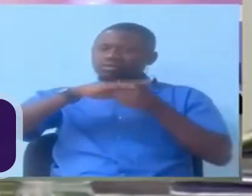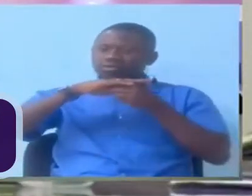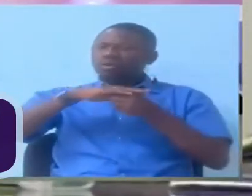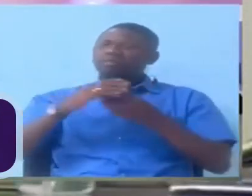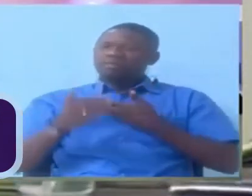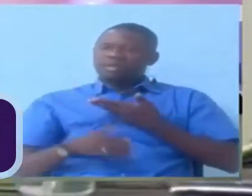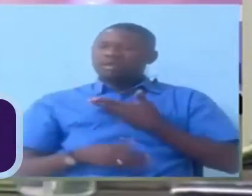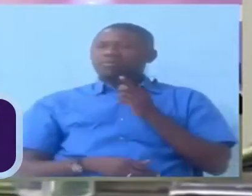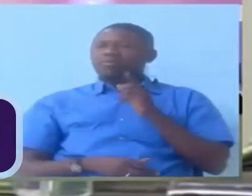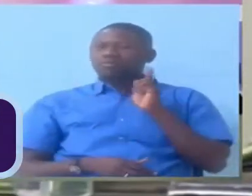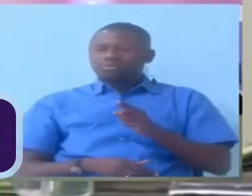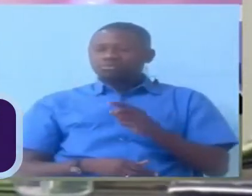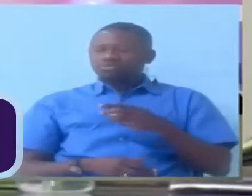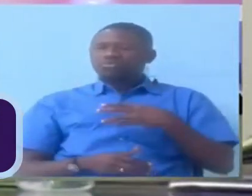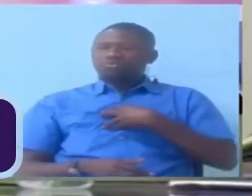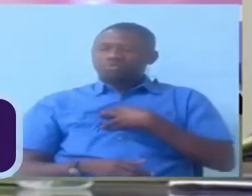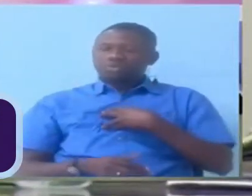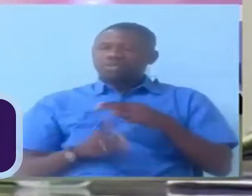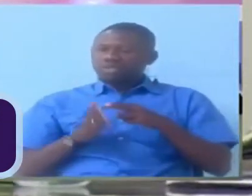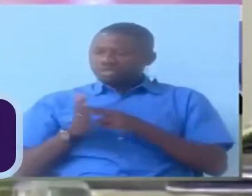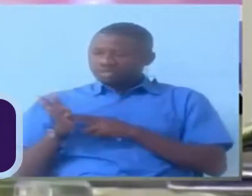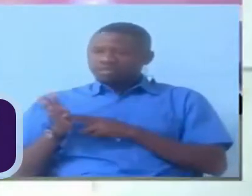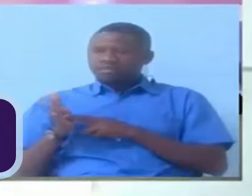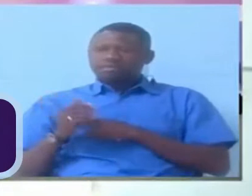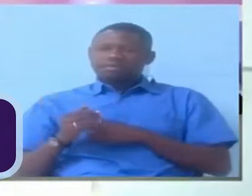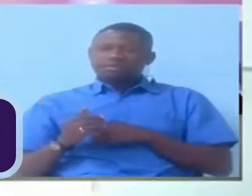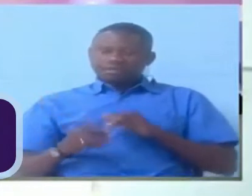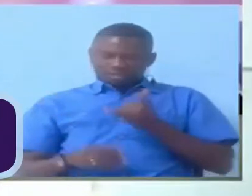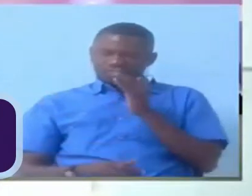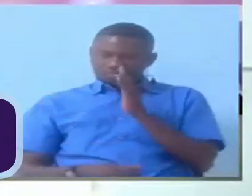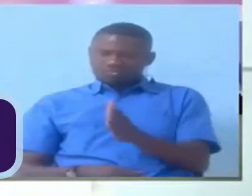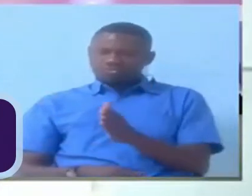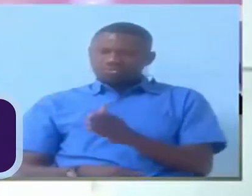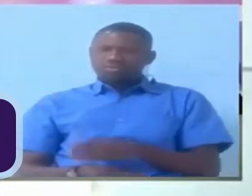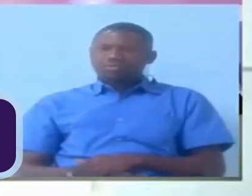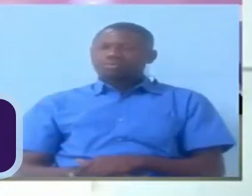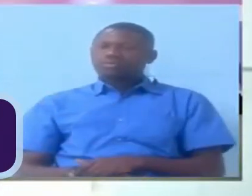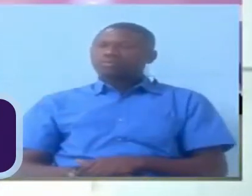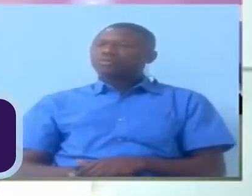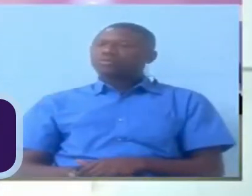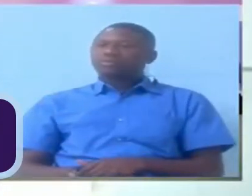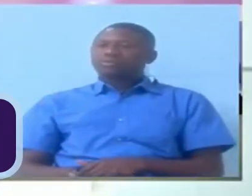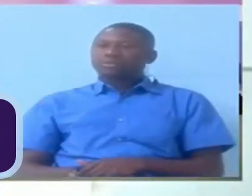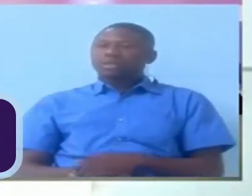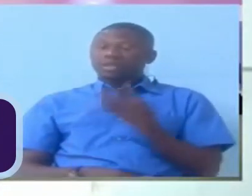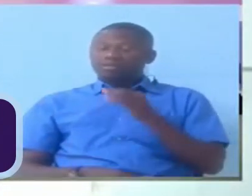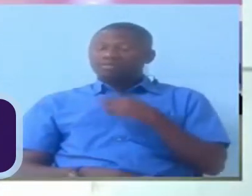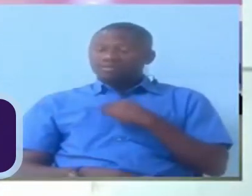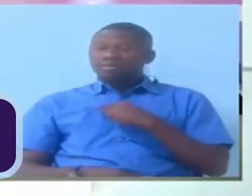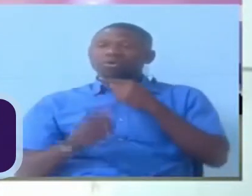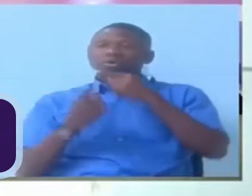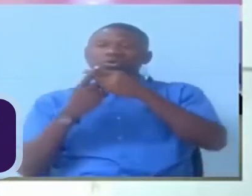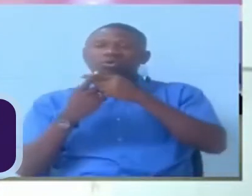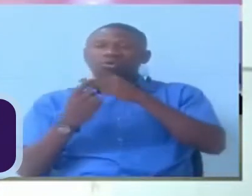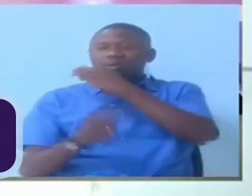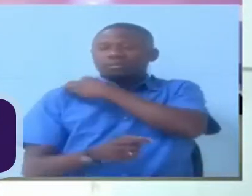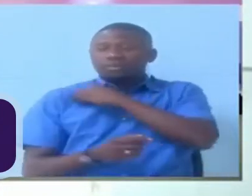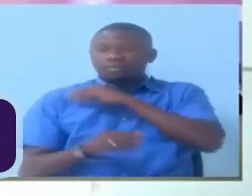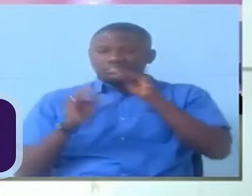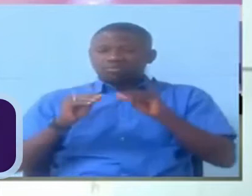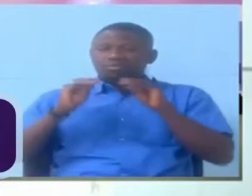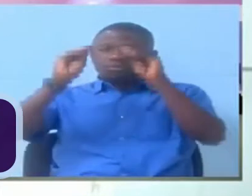alfa alfalti. People who did not meet the minimum requirements. Wala molu men ya lonko selected